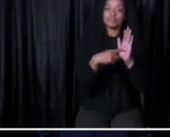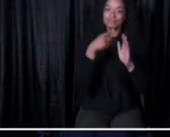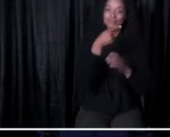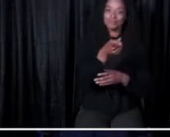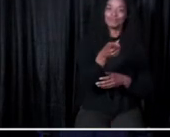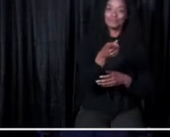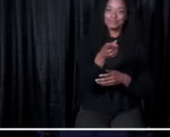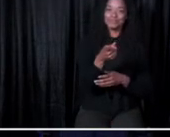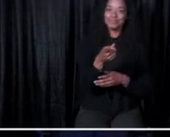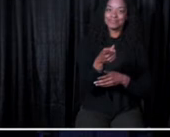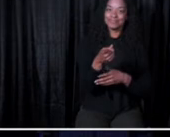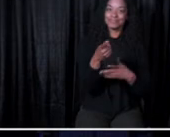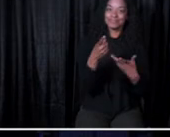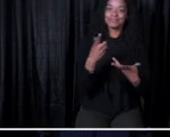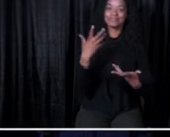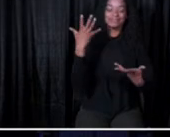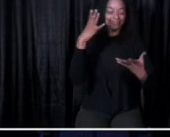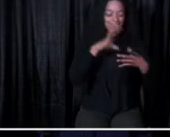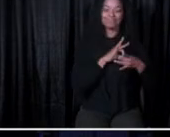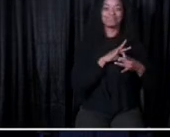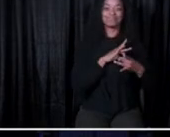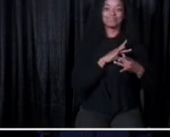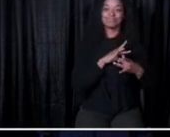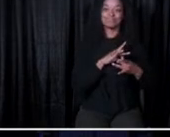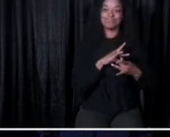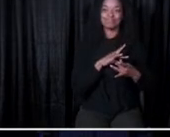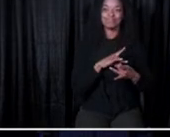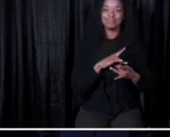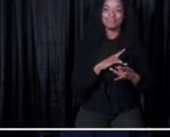State in your heart forever.